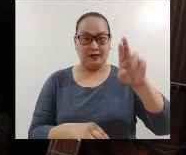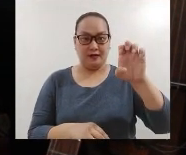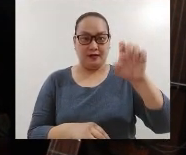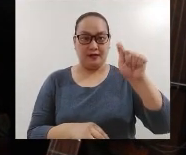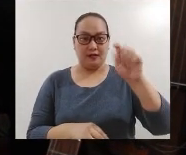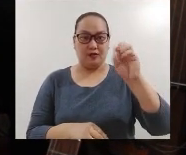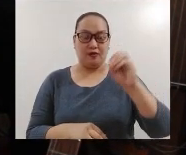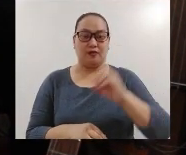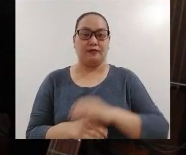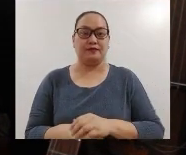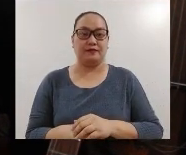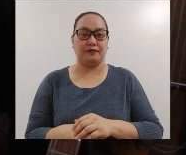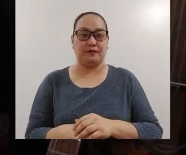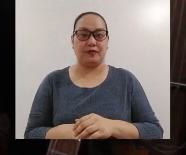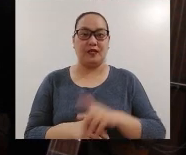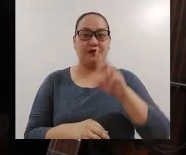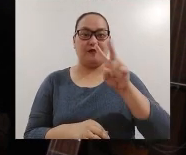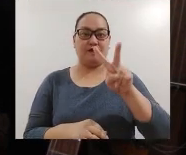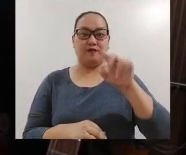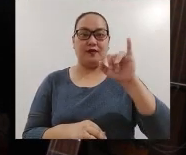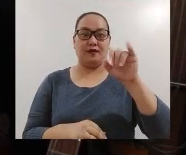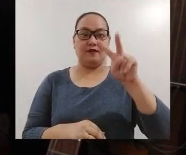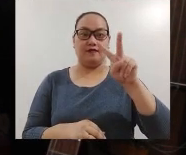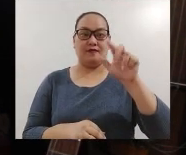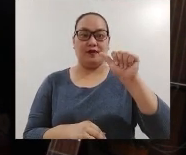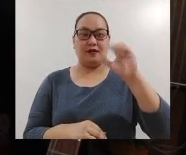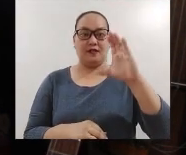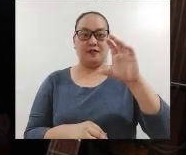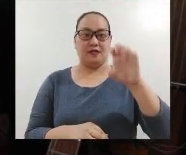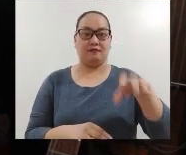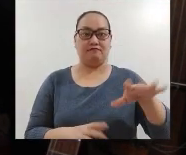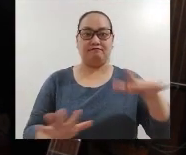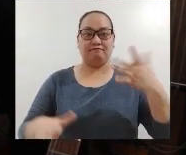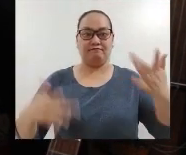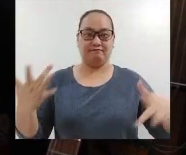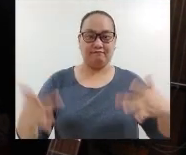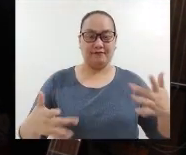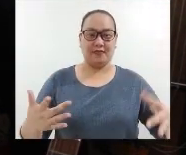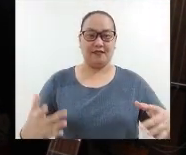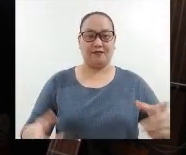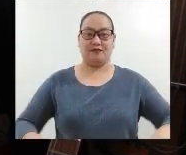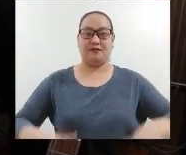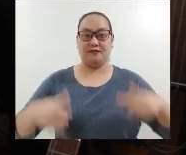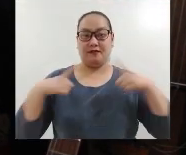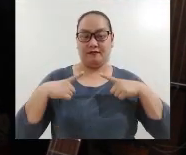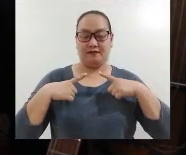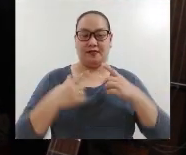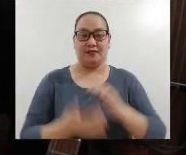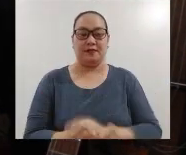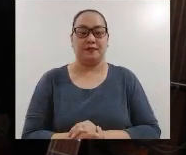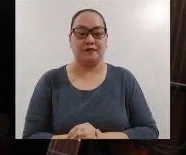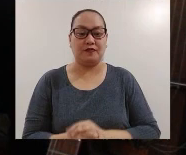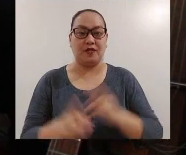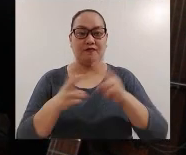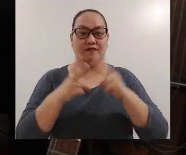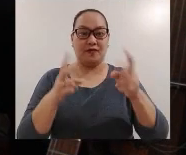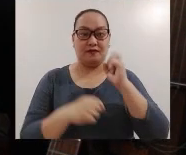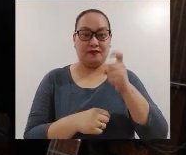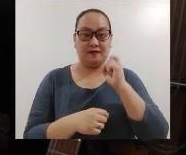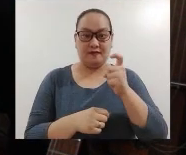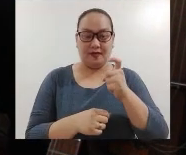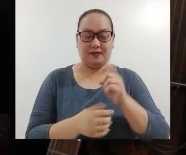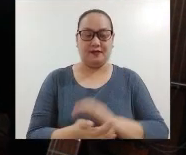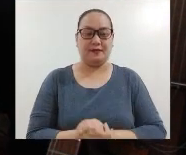fast. Vivace means lively. Presto, very fast. And prestissimo, very,